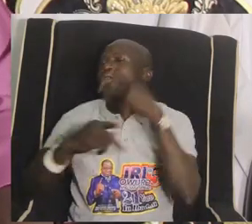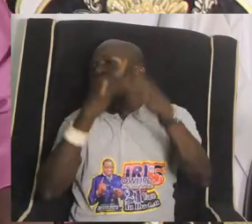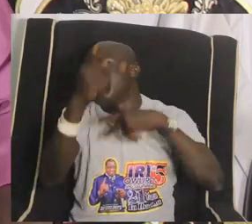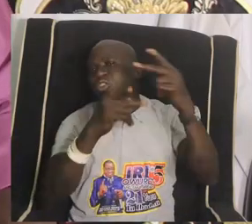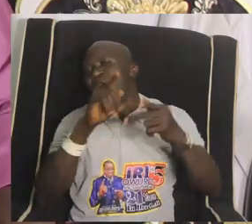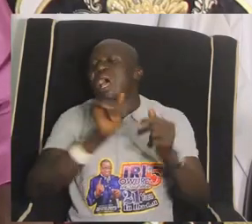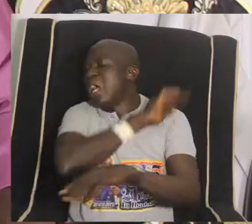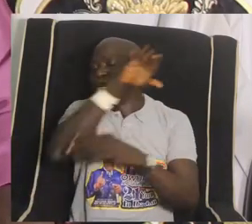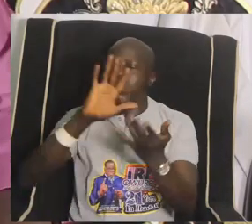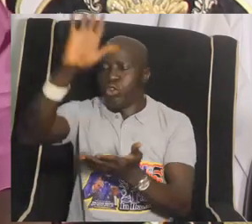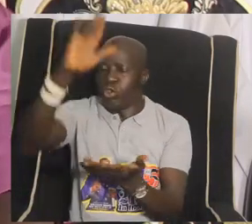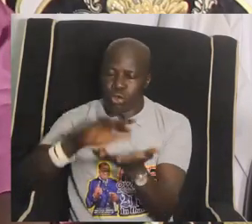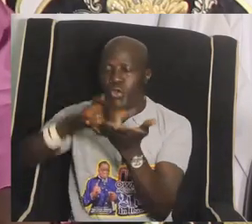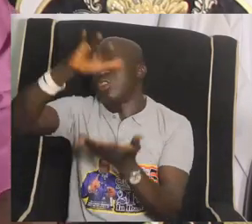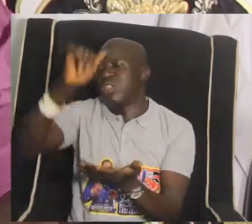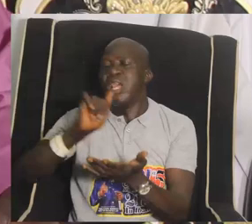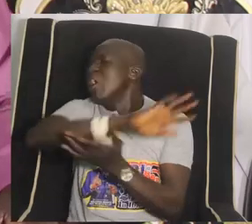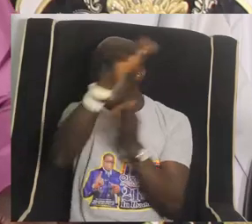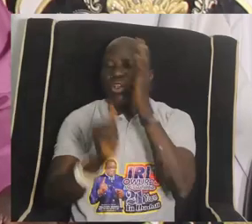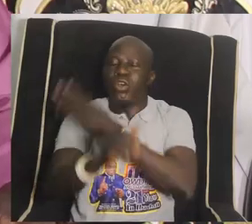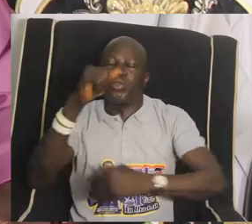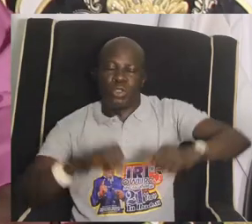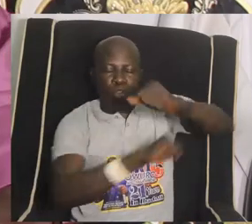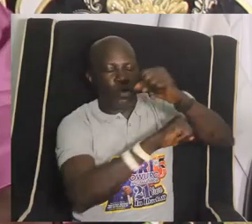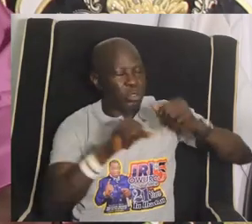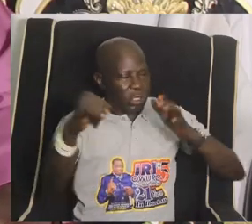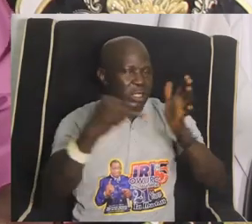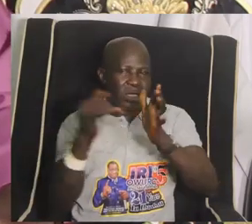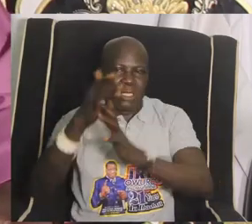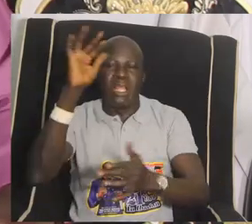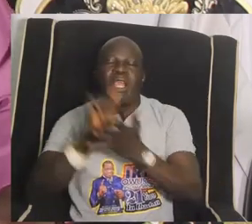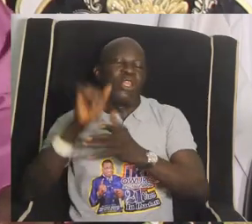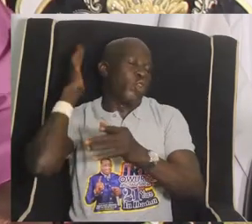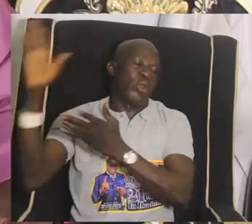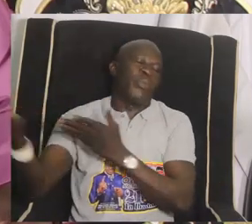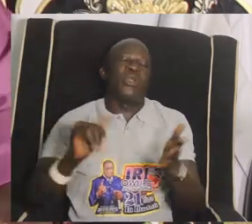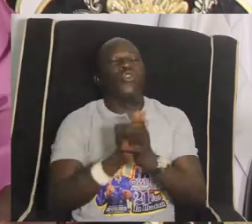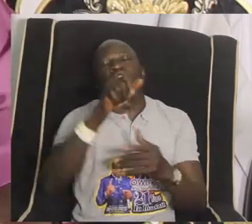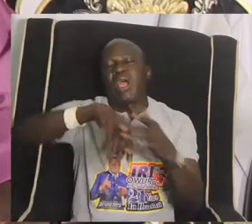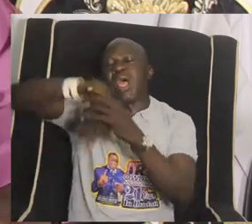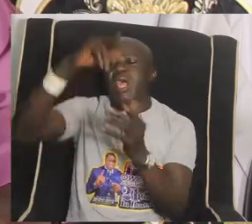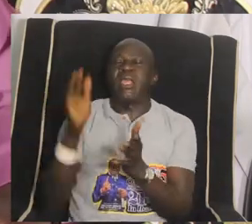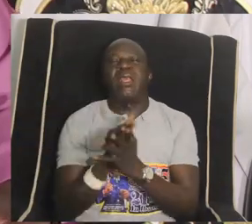vision, your vision and your glory. God will still lay in. Amen.